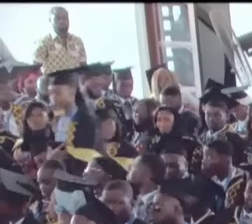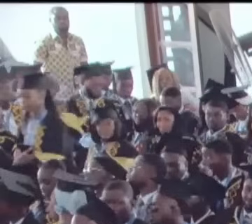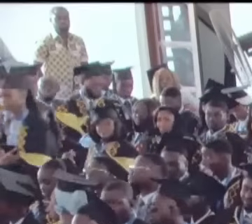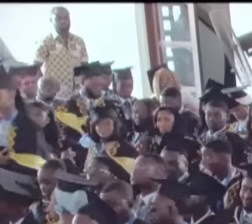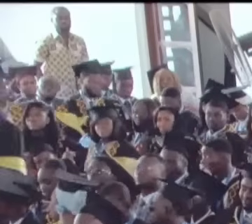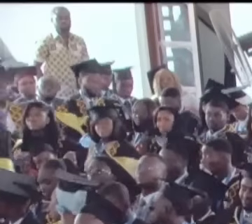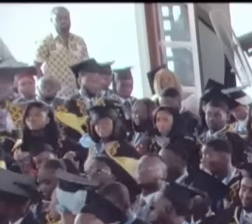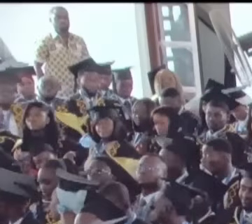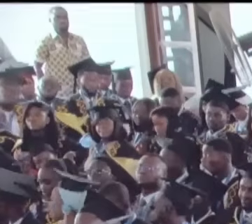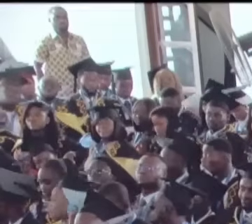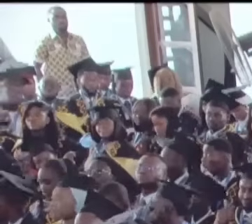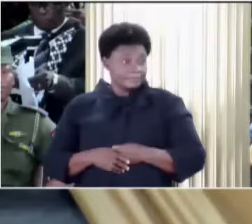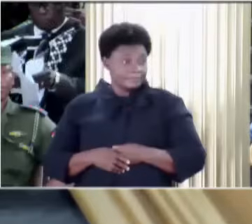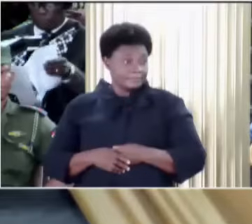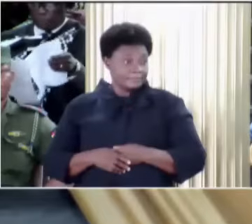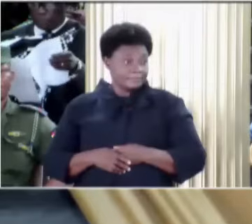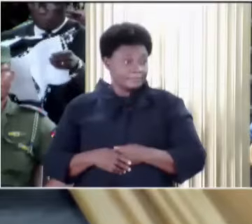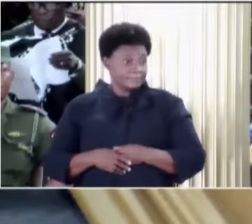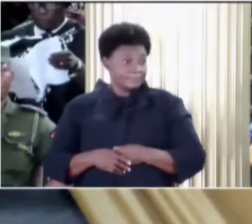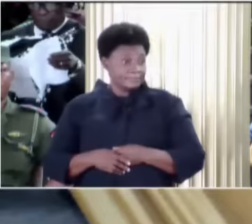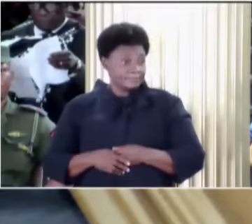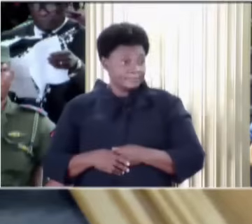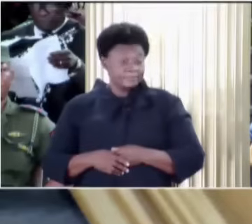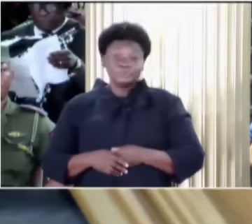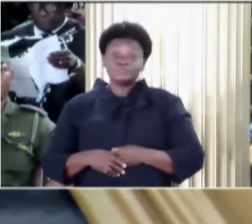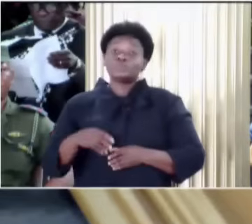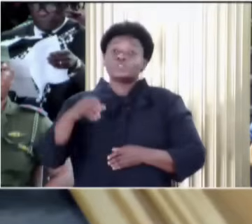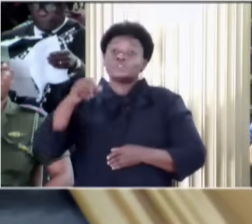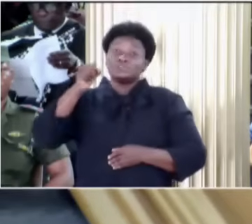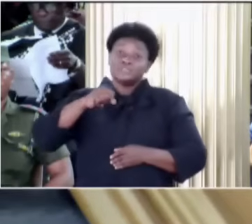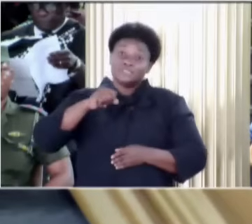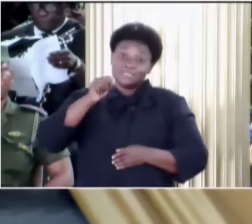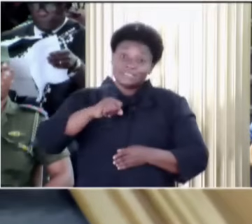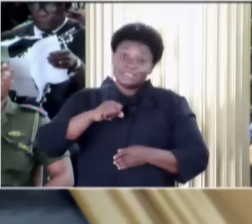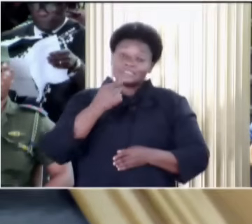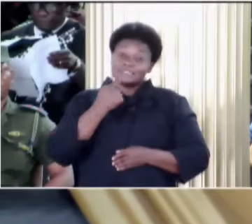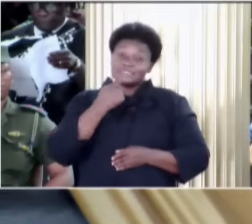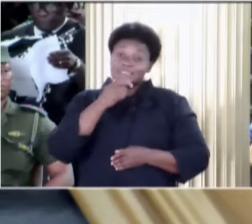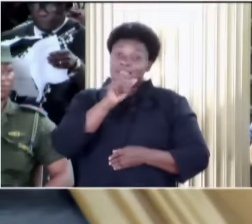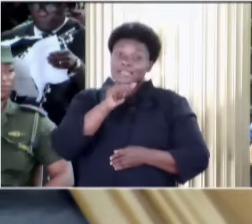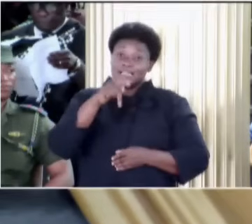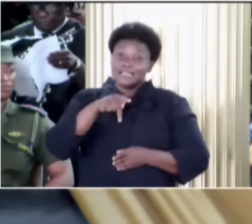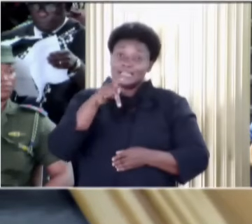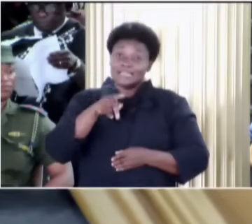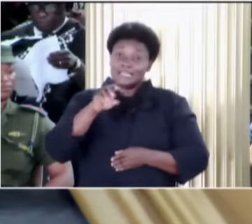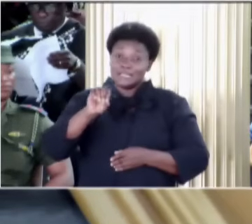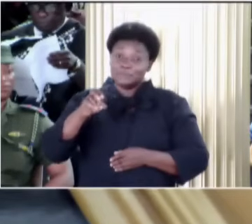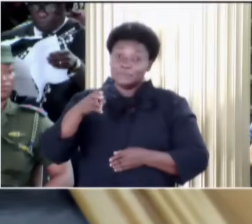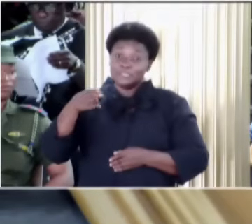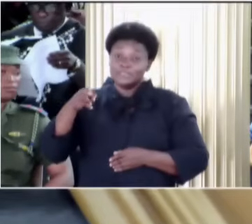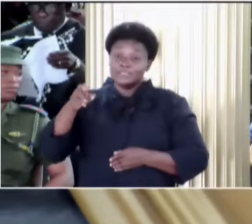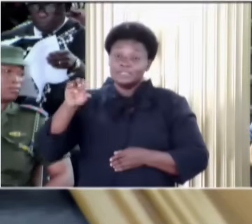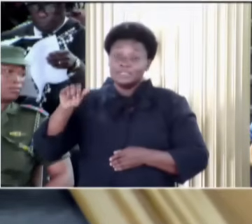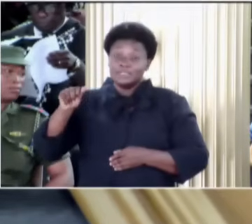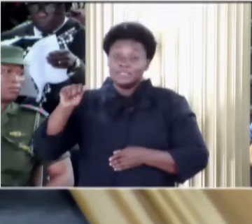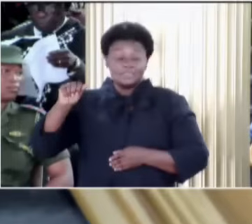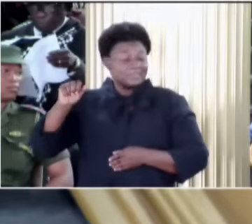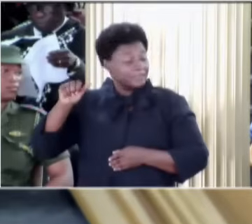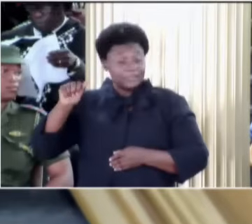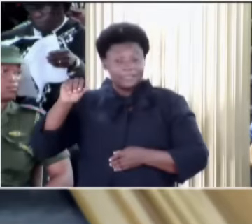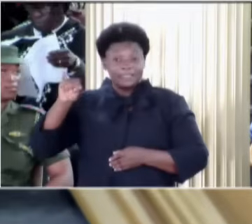Thank you. Mr. Apiege's academic journey began at the Bright Star Preparatory School in